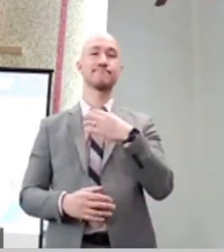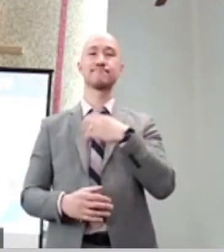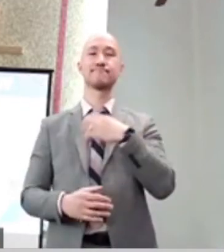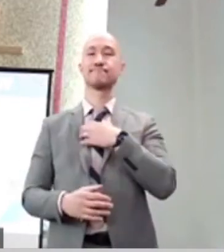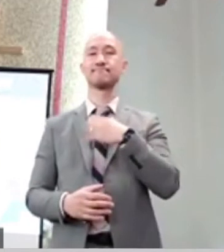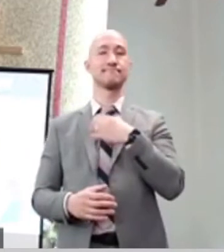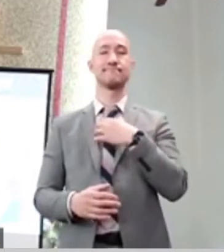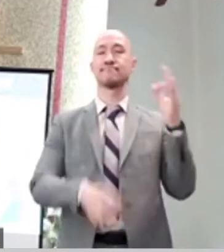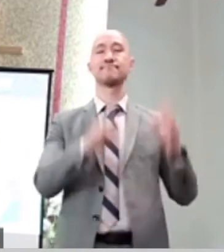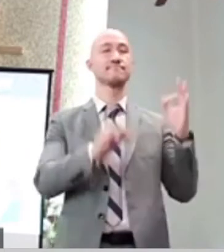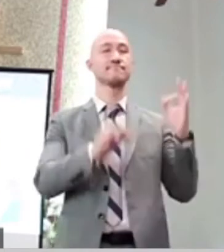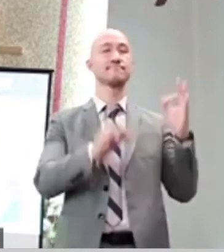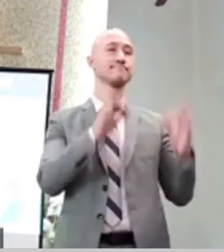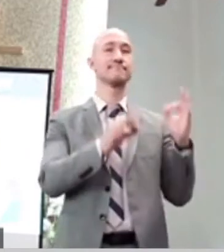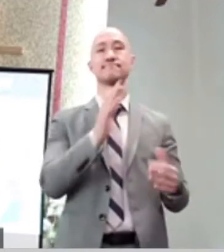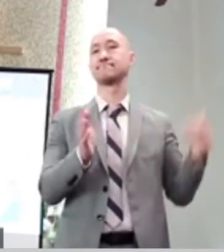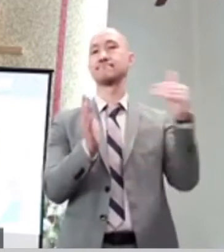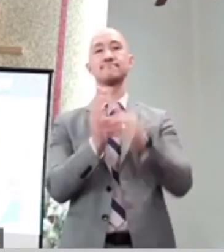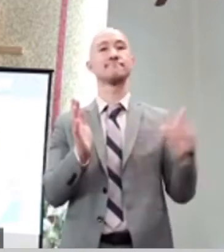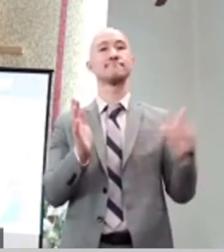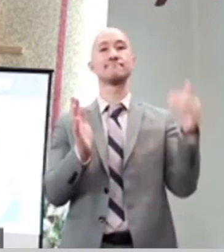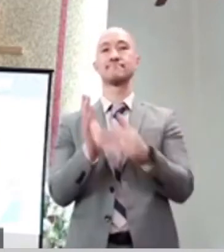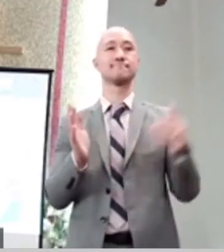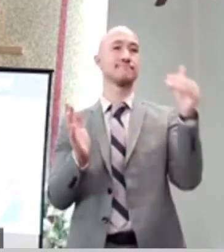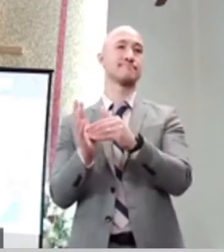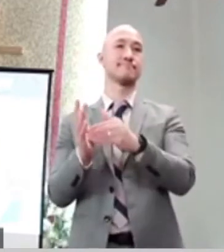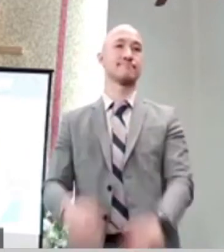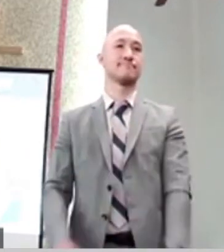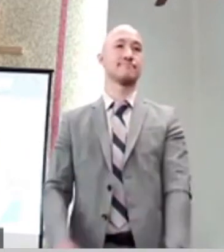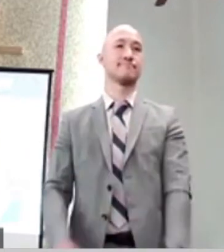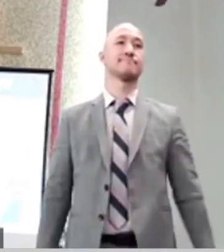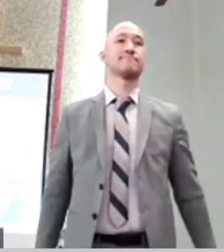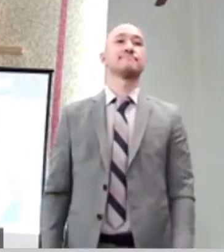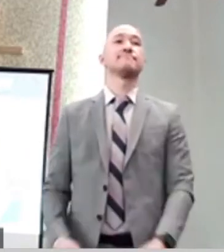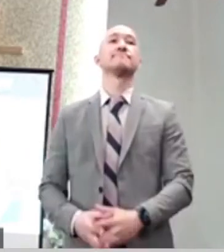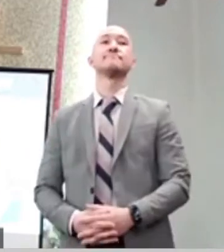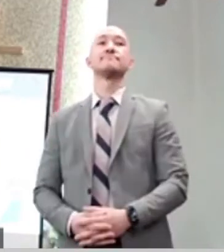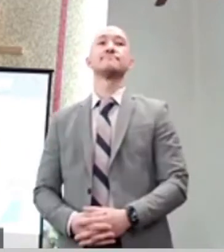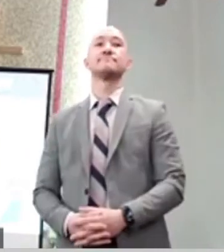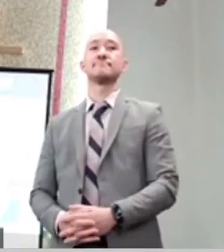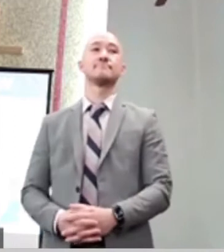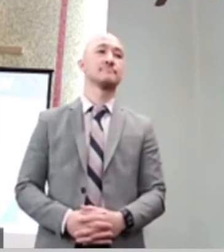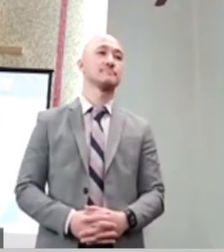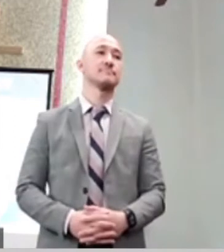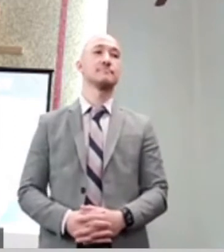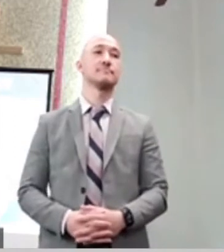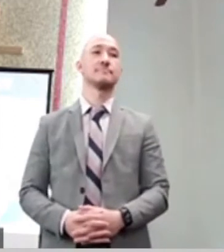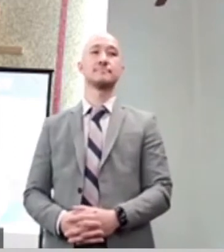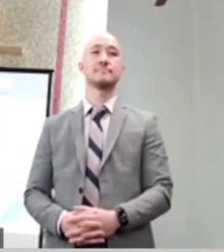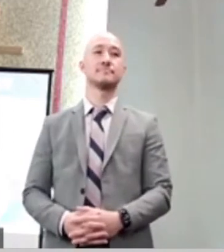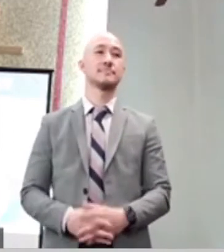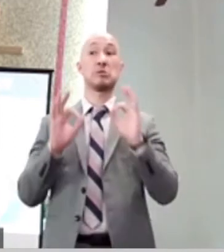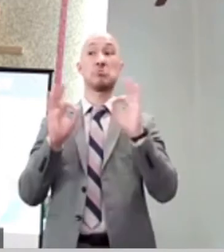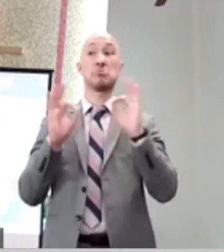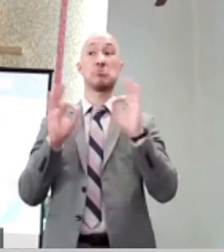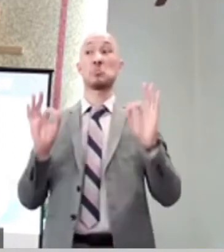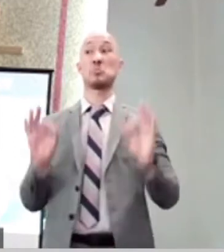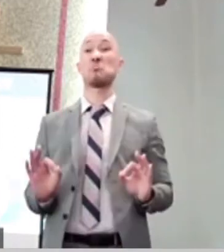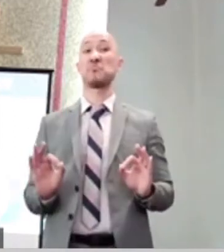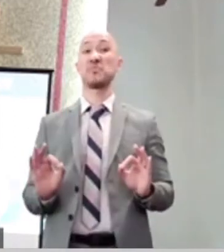wrong. Instead of wanting to be enlightened, instead of maybe learning something from the situation, when they're challenged in their way of thinking,